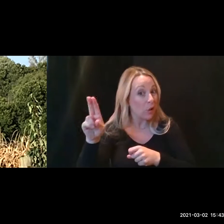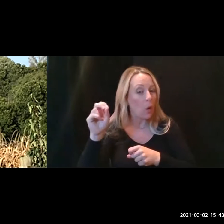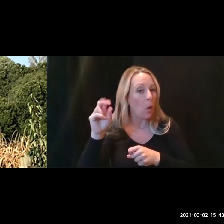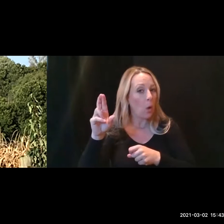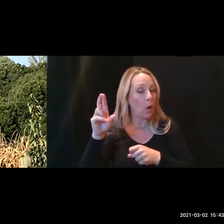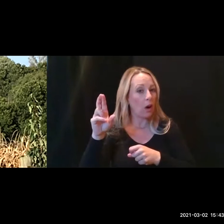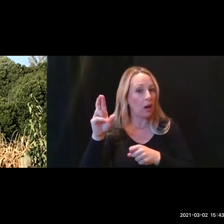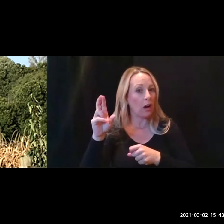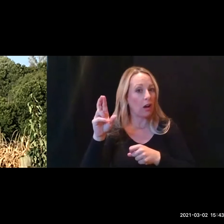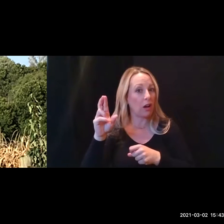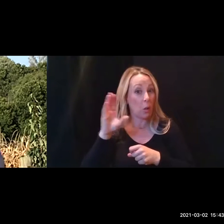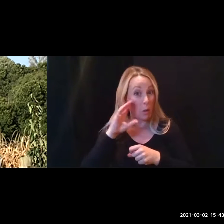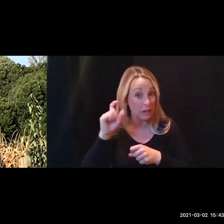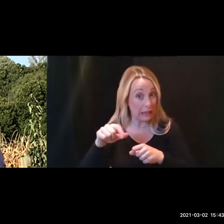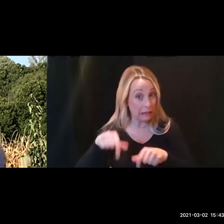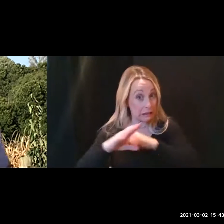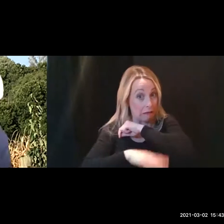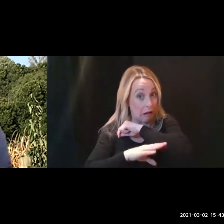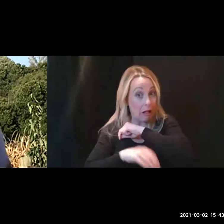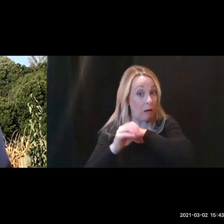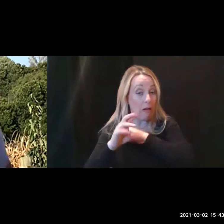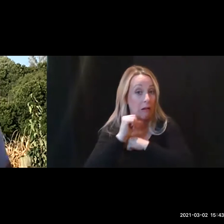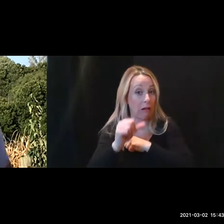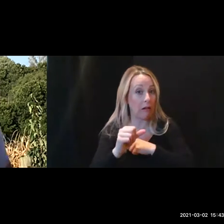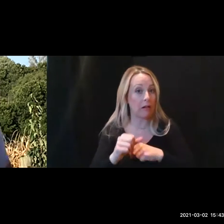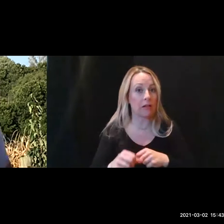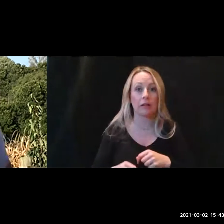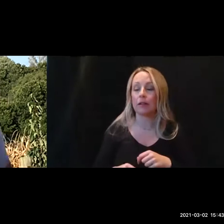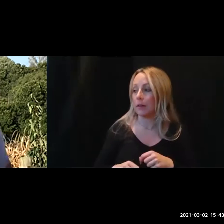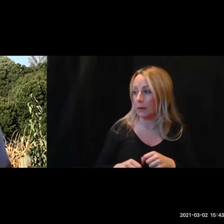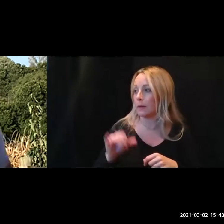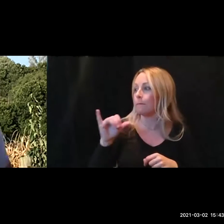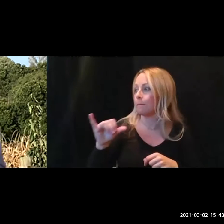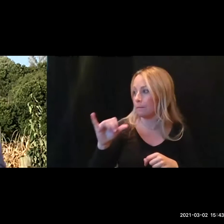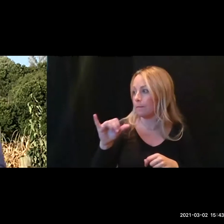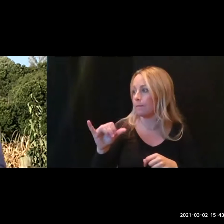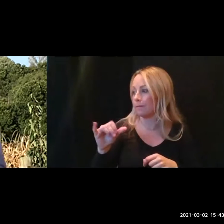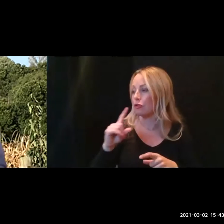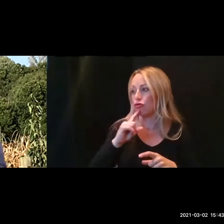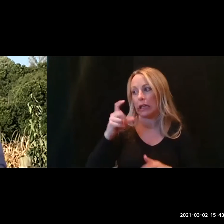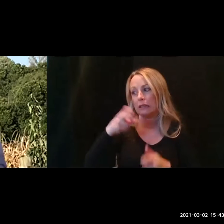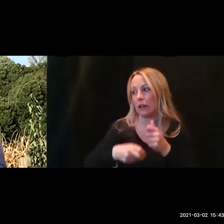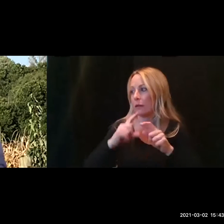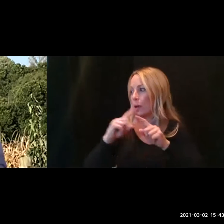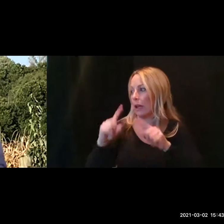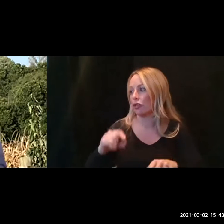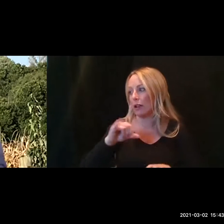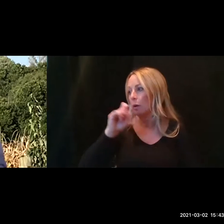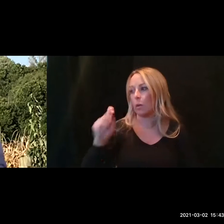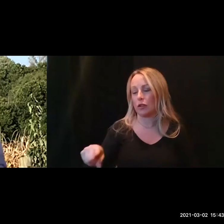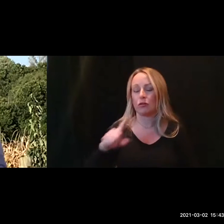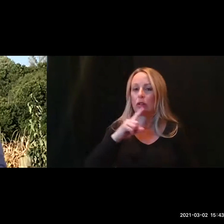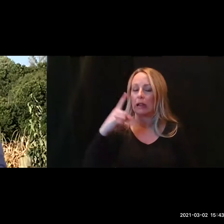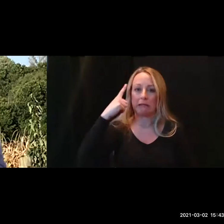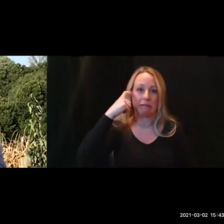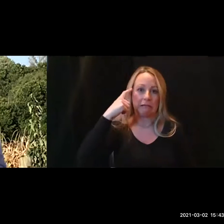another shot or booster this coming fall? Well, it's really hard to answer that question. It's totally